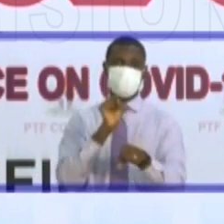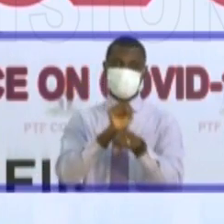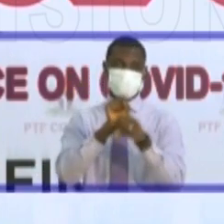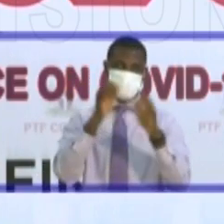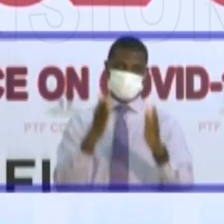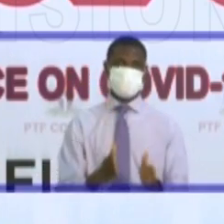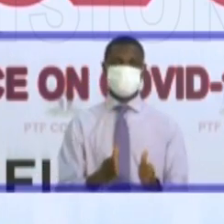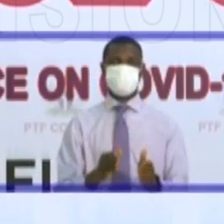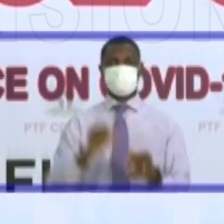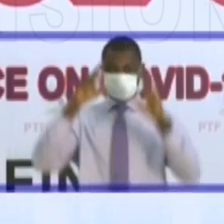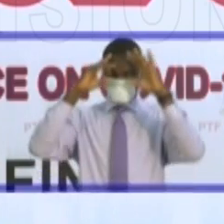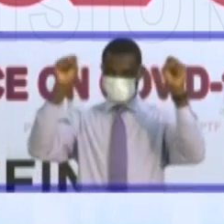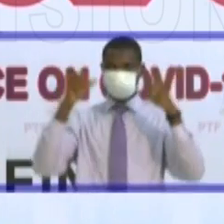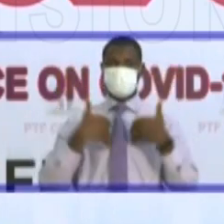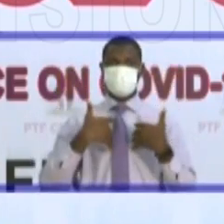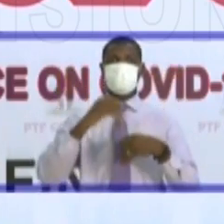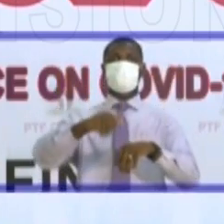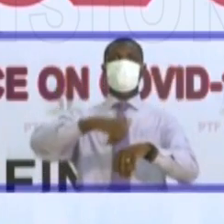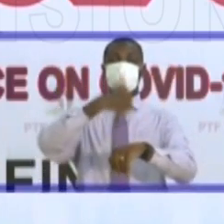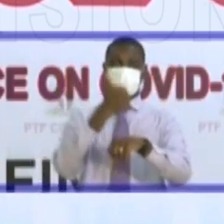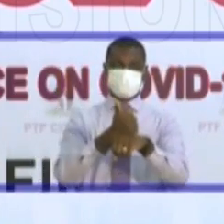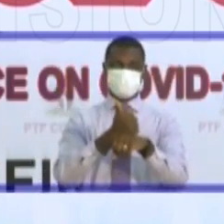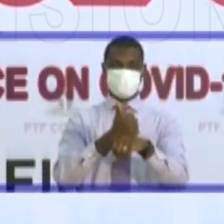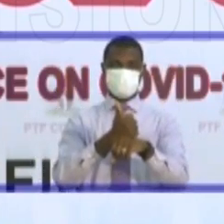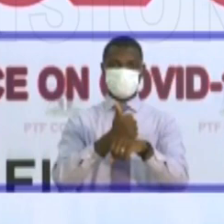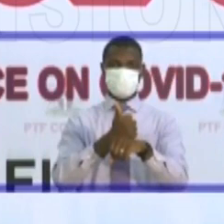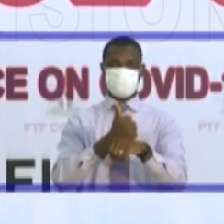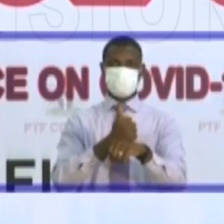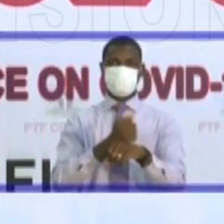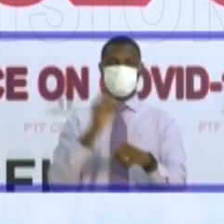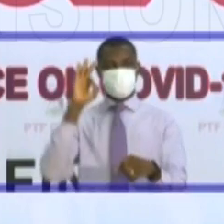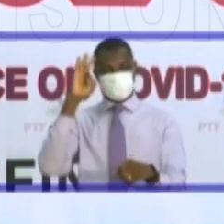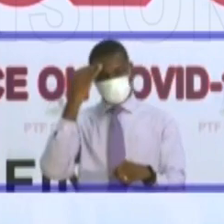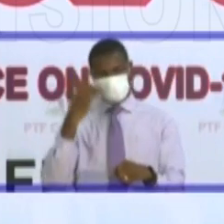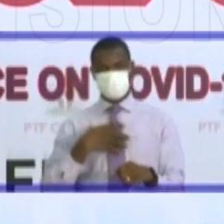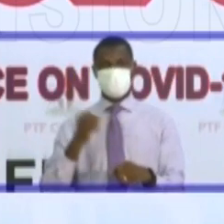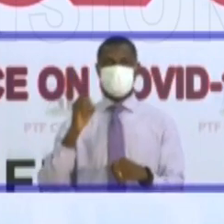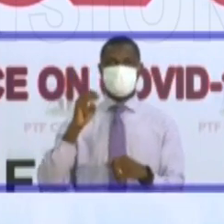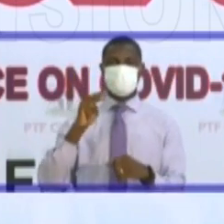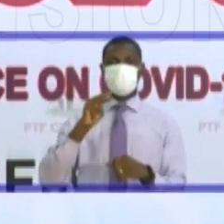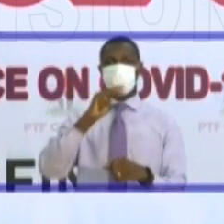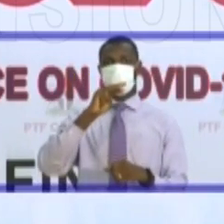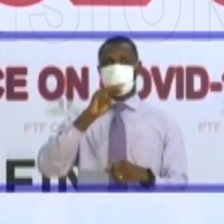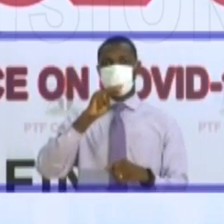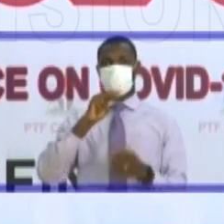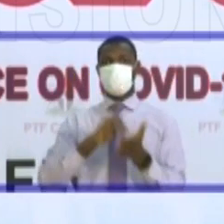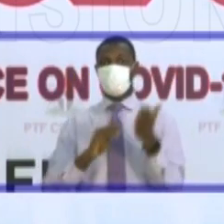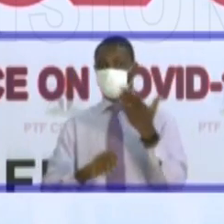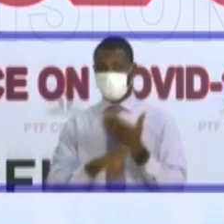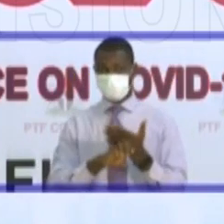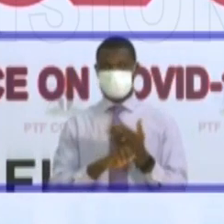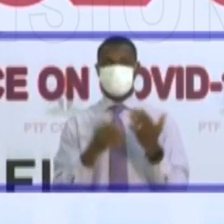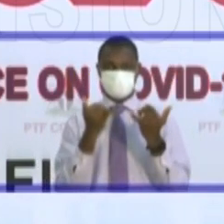has approved the immediate payment of the withheld February and March 2020 salaries of lecturers